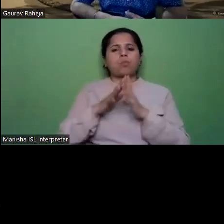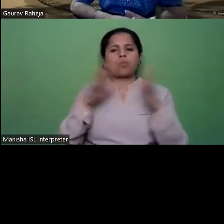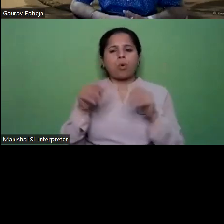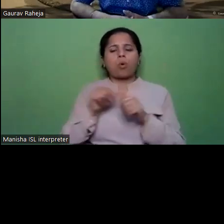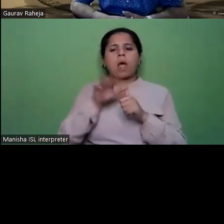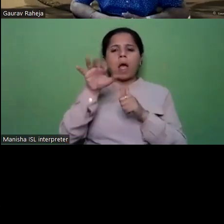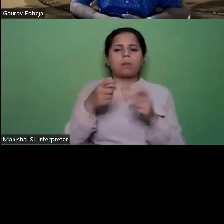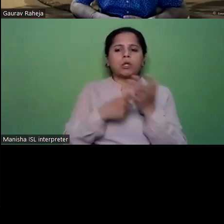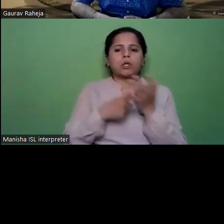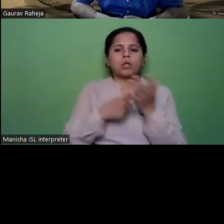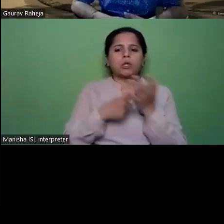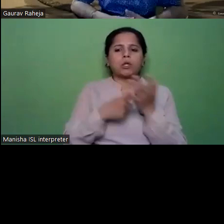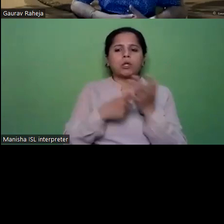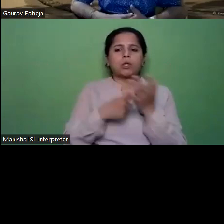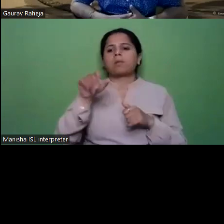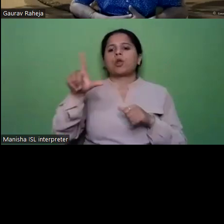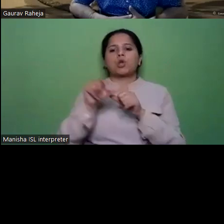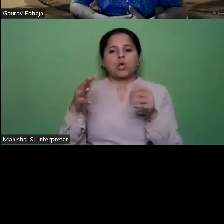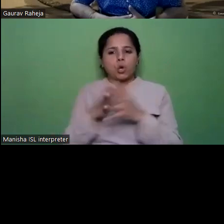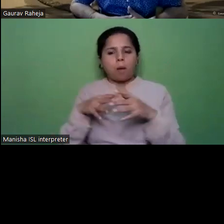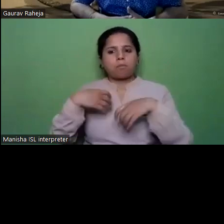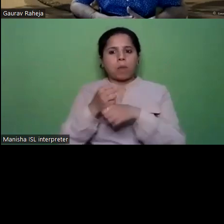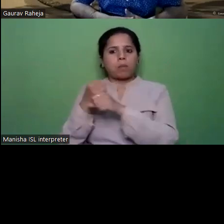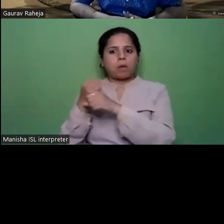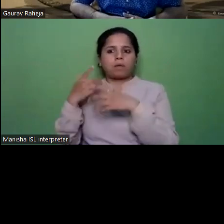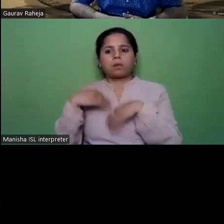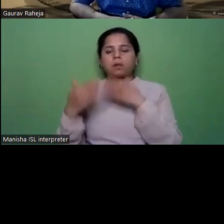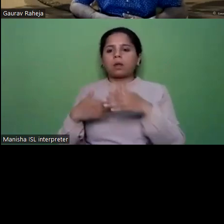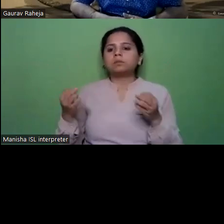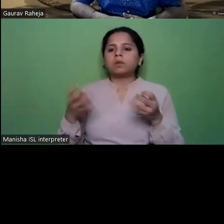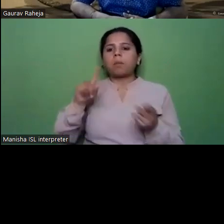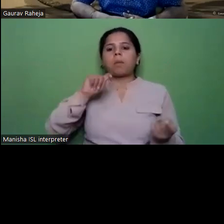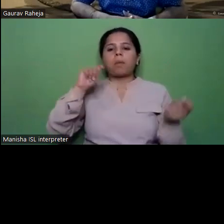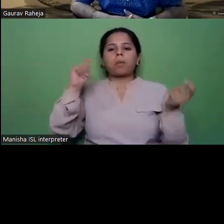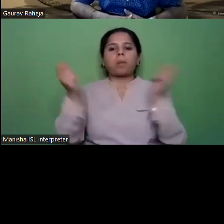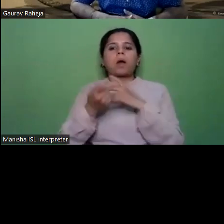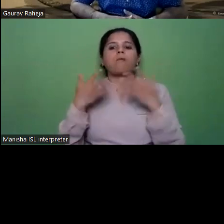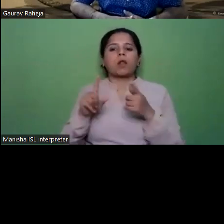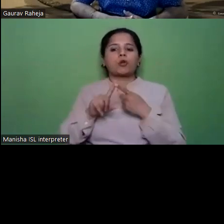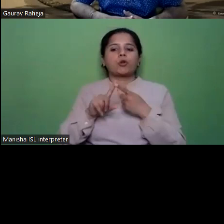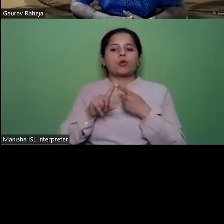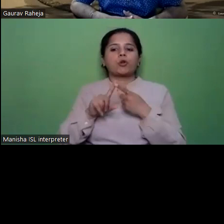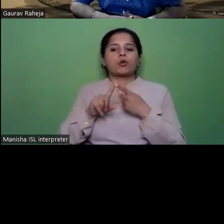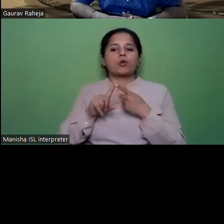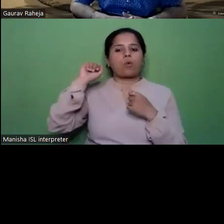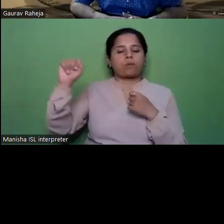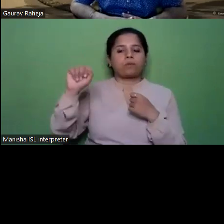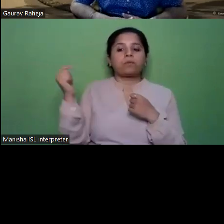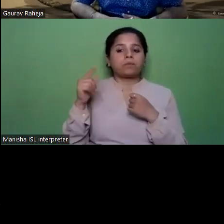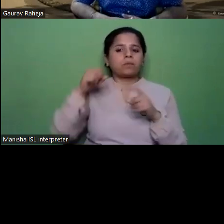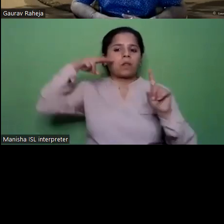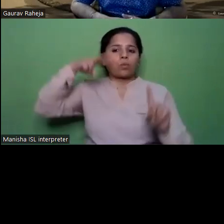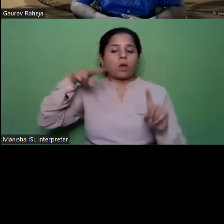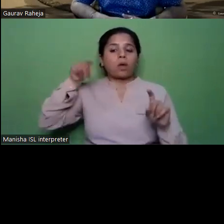resources, accessibility laws, and things started taking shape on the ground, because that's also a perspective in the